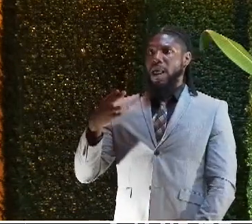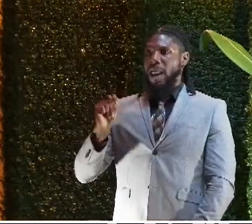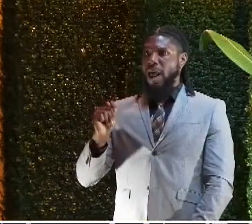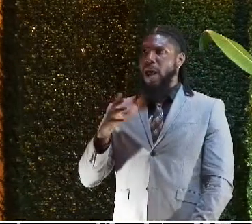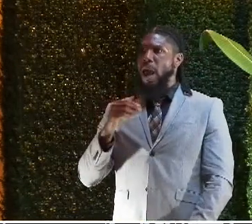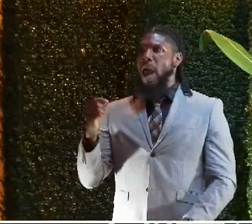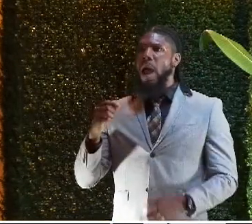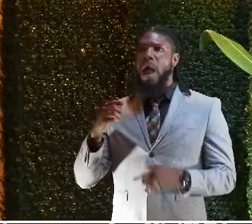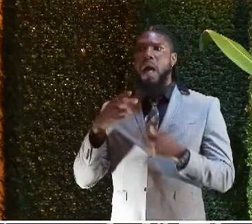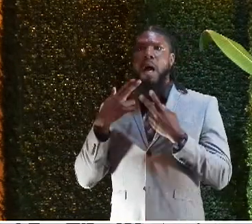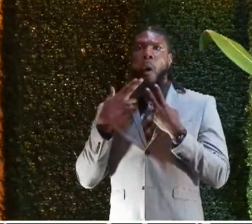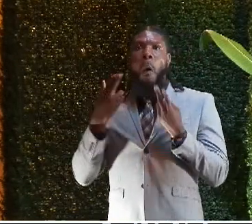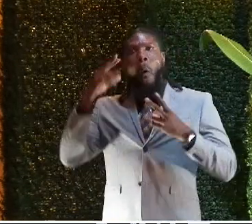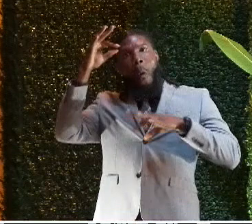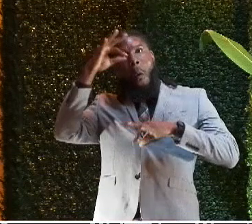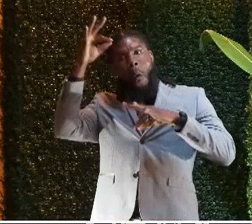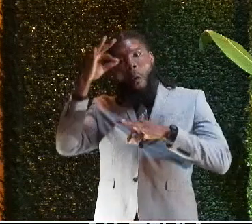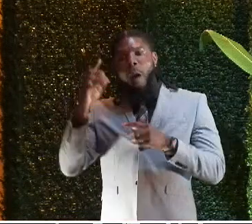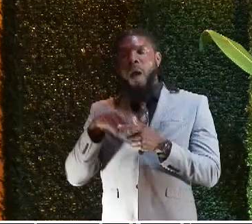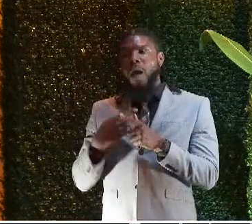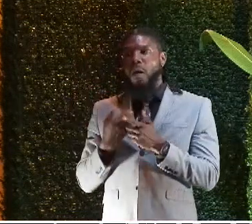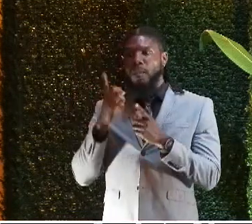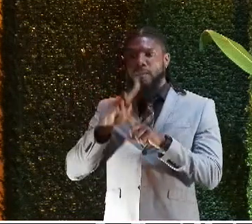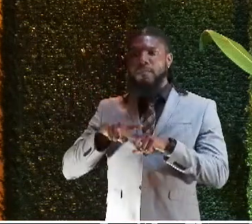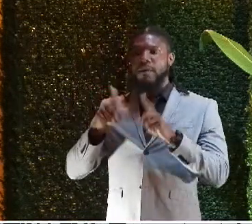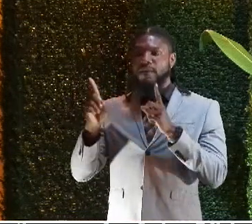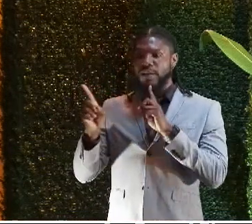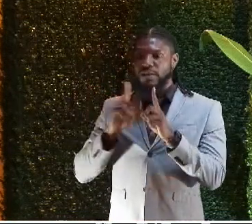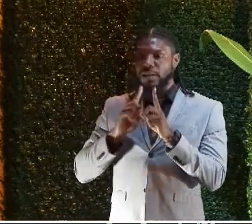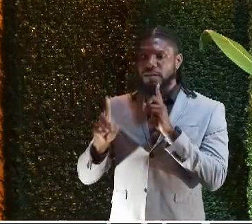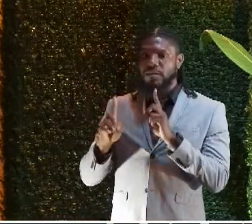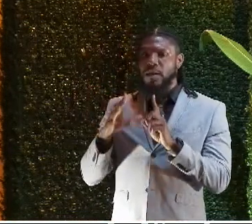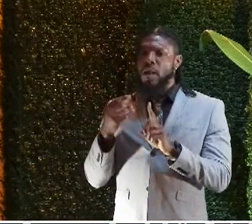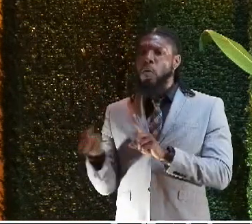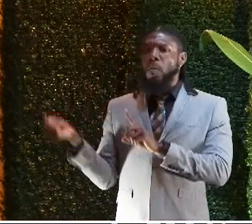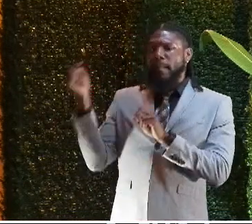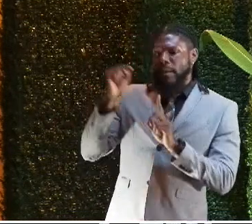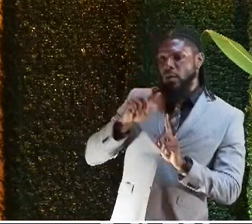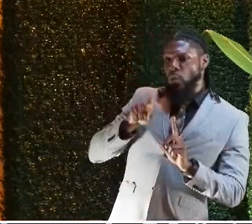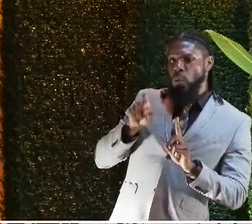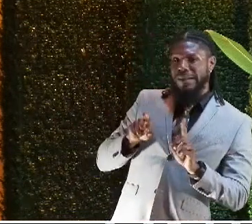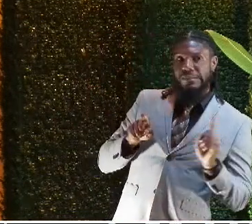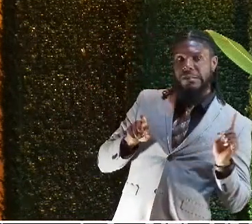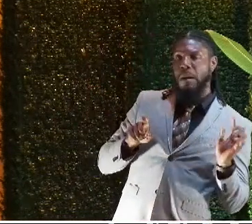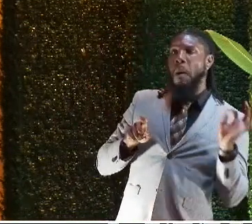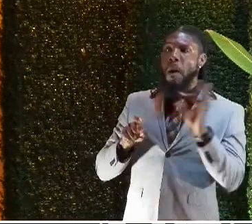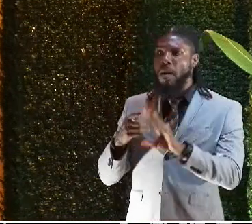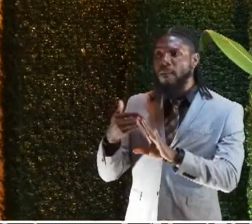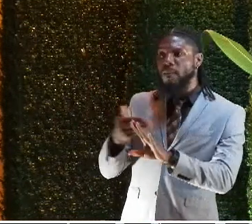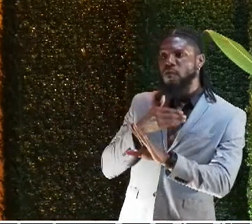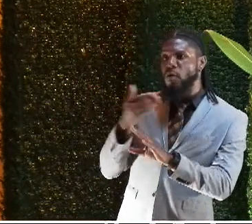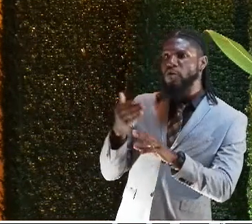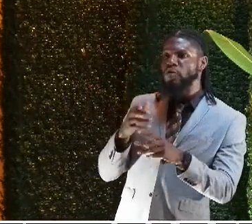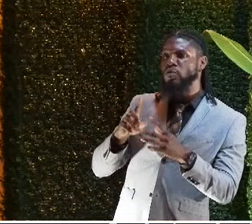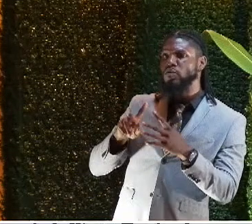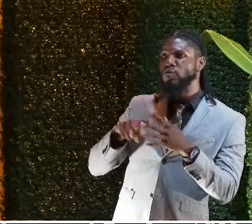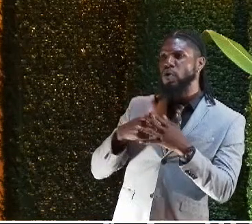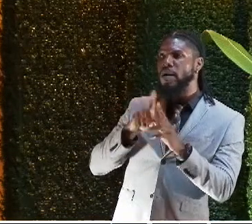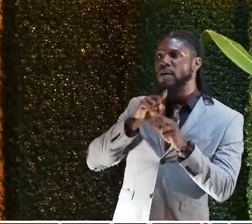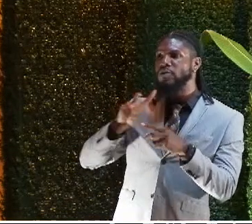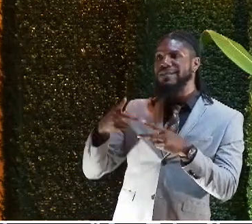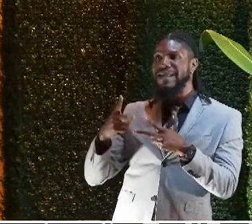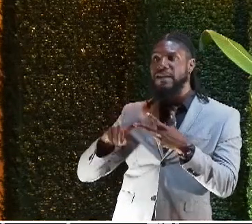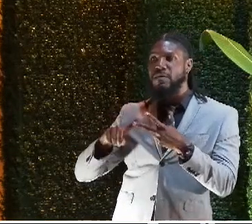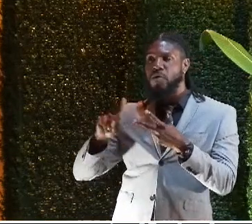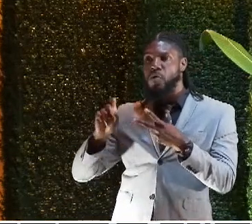to have to move differently. And the second part was... Second question, and really quick before you pivot to the second question,